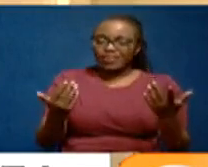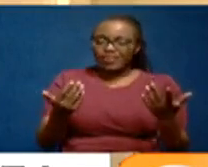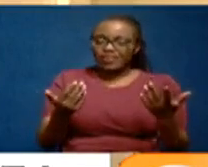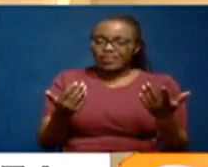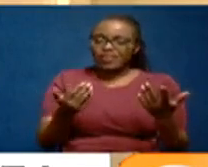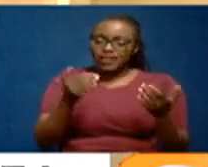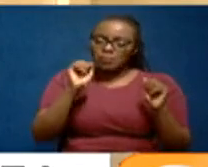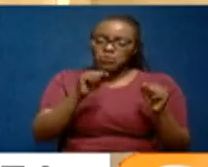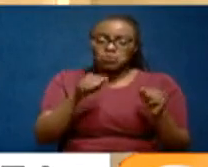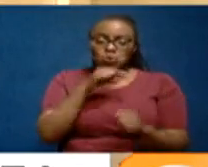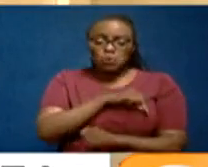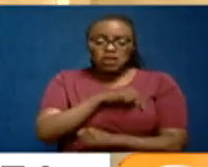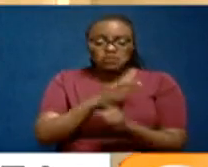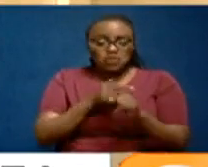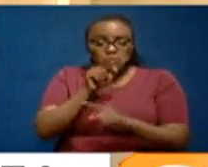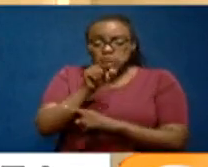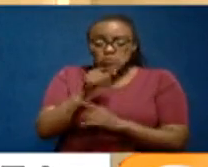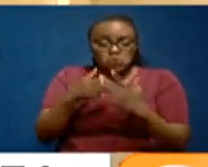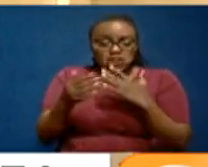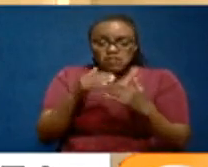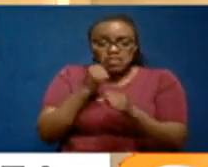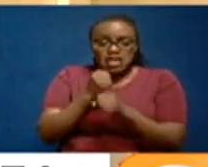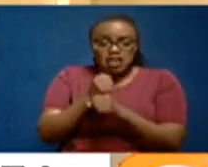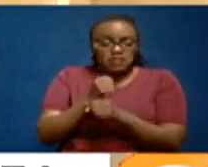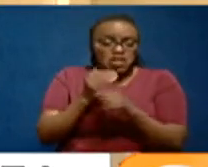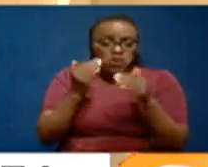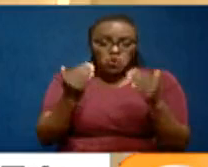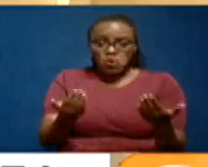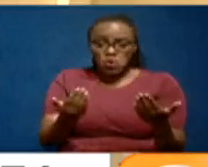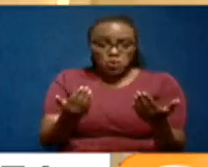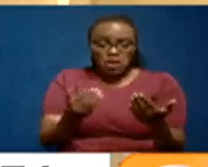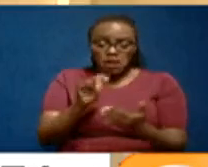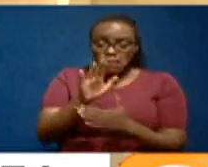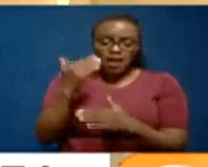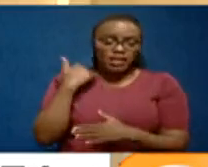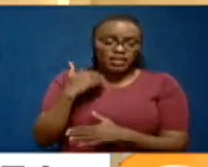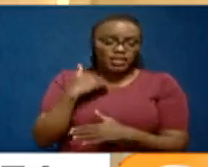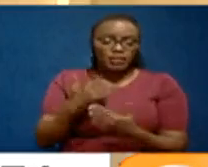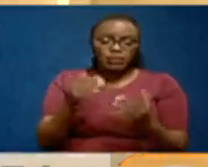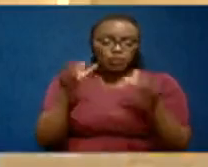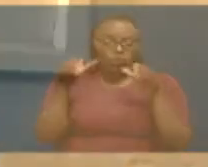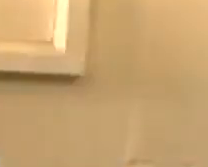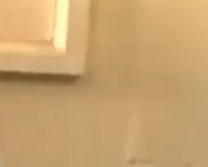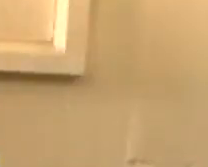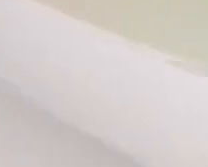They could be equally benefiting from the proceeds of this criminality or this criminal.